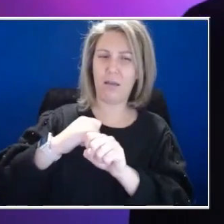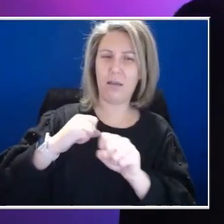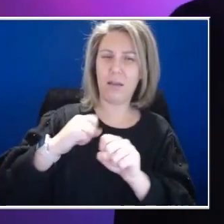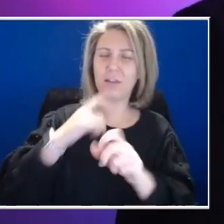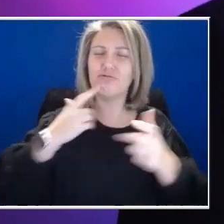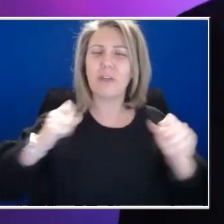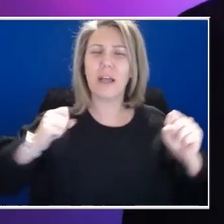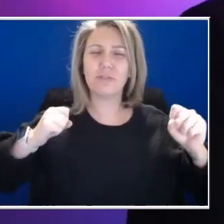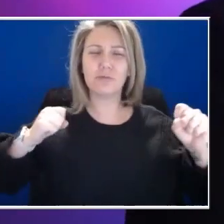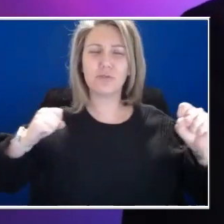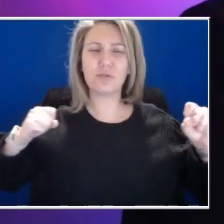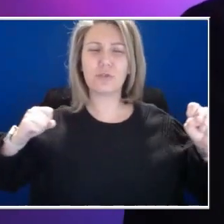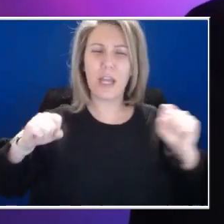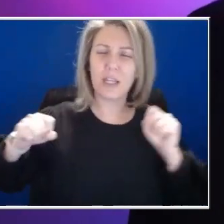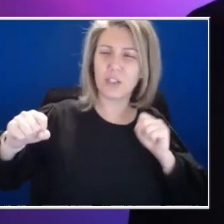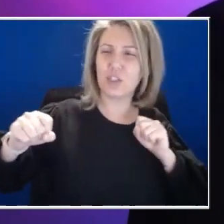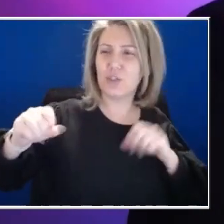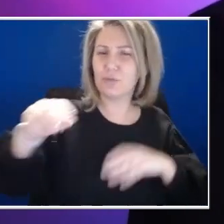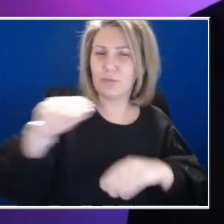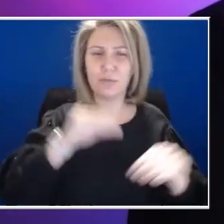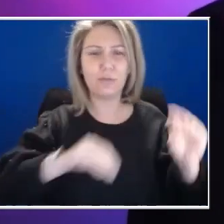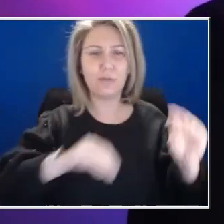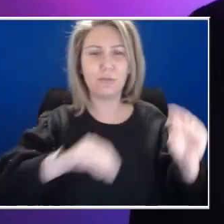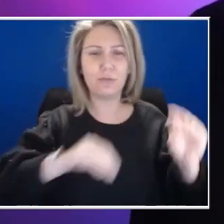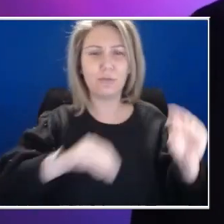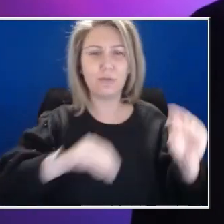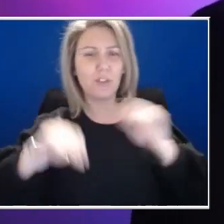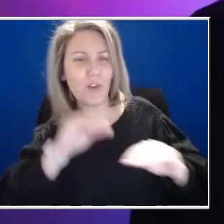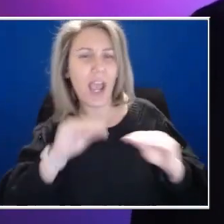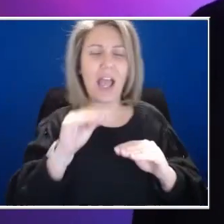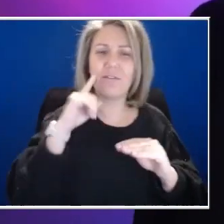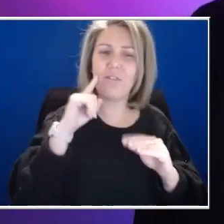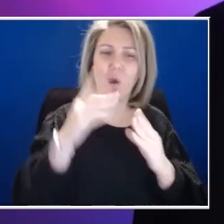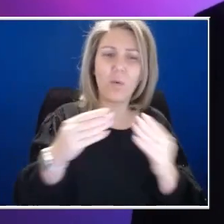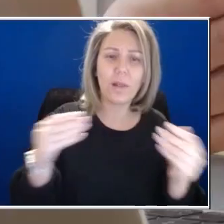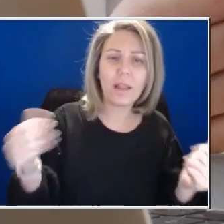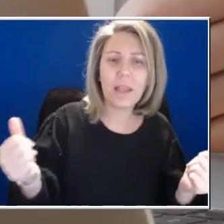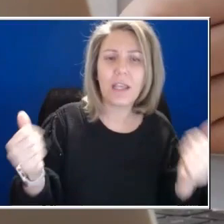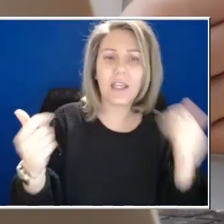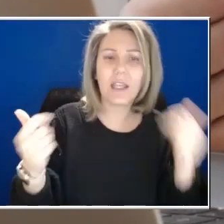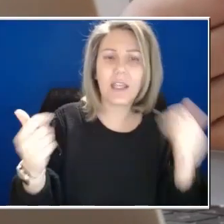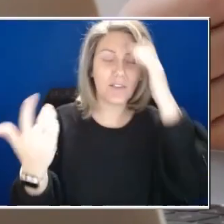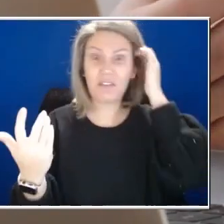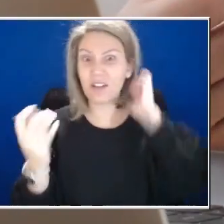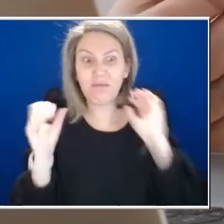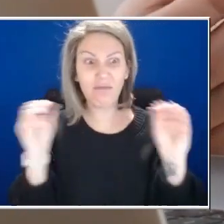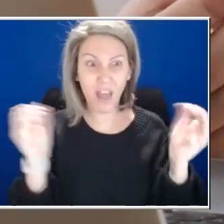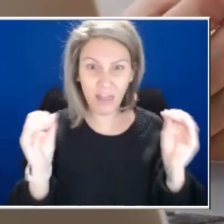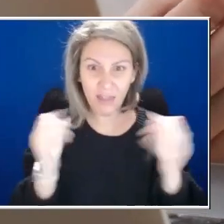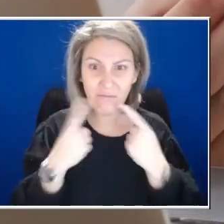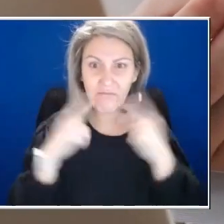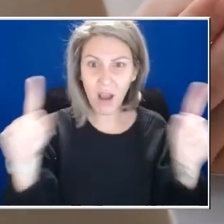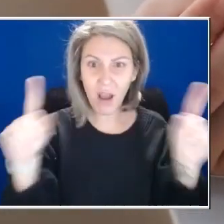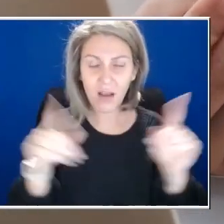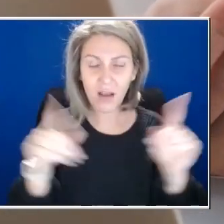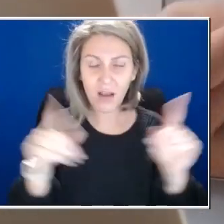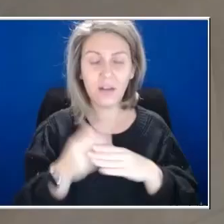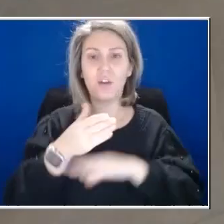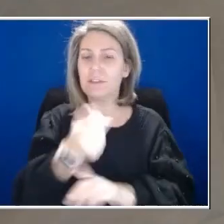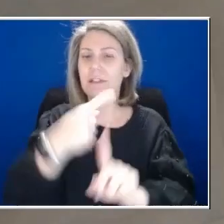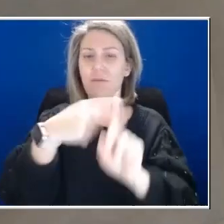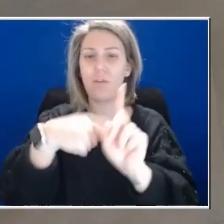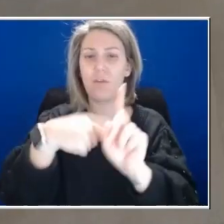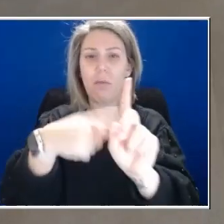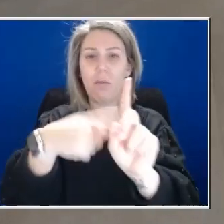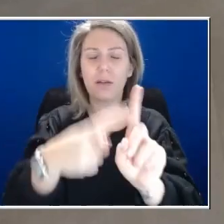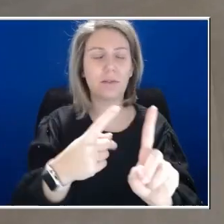was trying to move around to get some relief, and nothing would help. Over several months, she saw multiple doctors and had